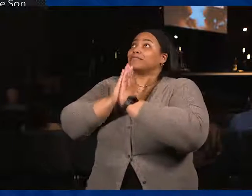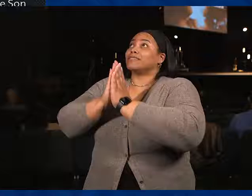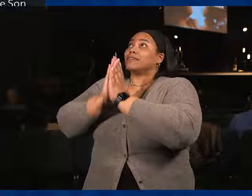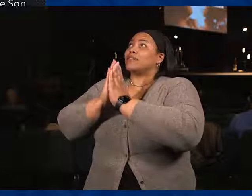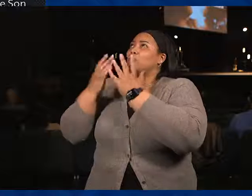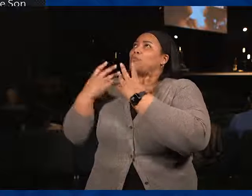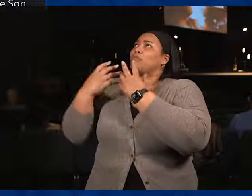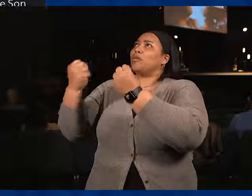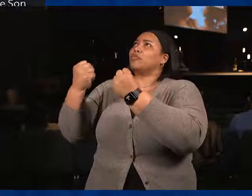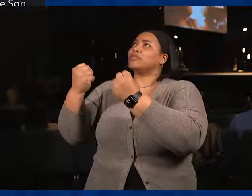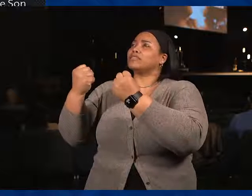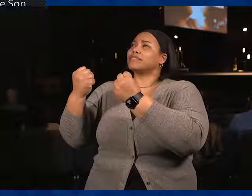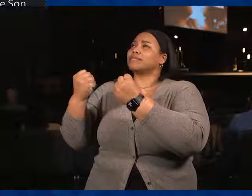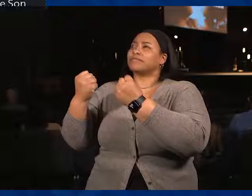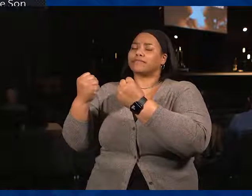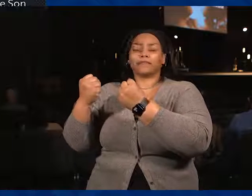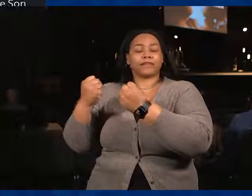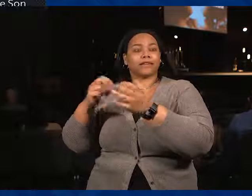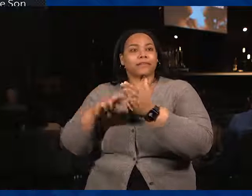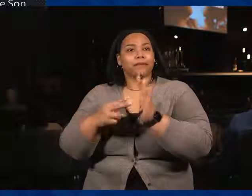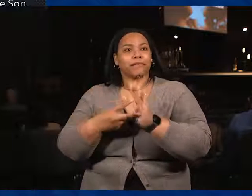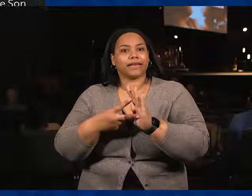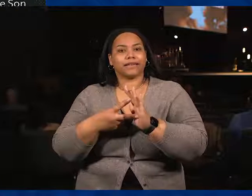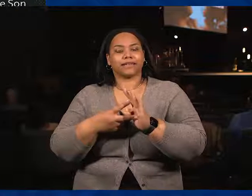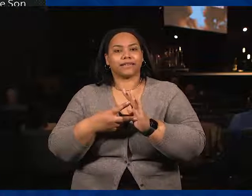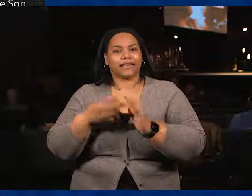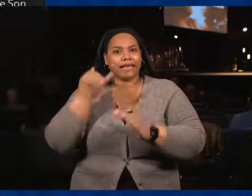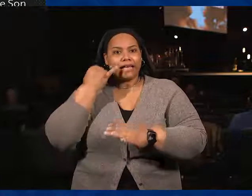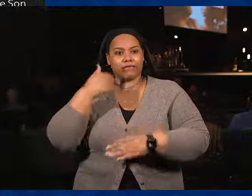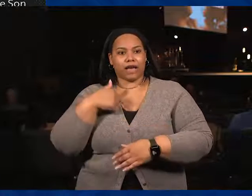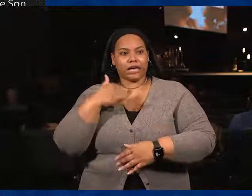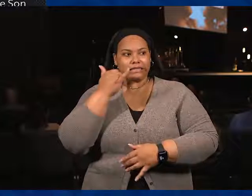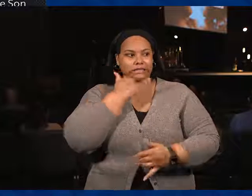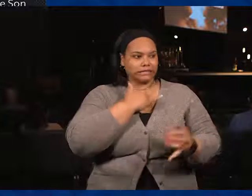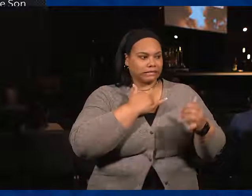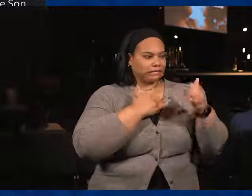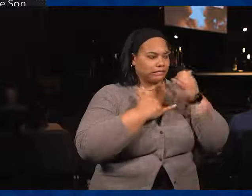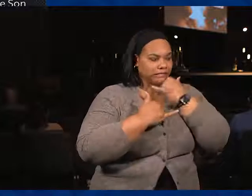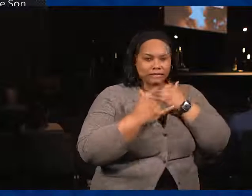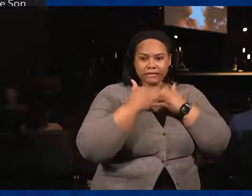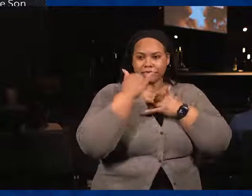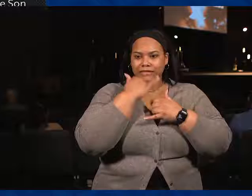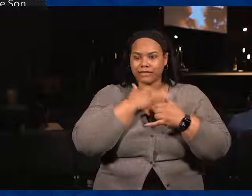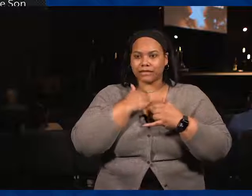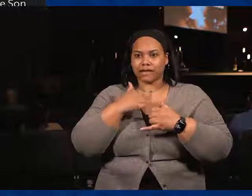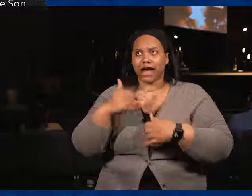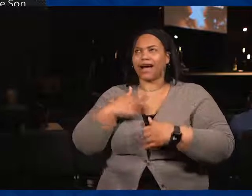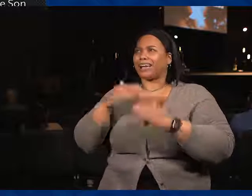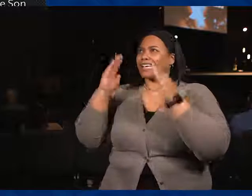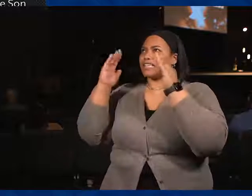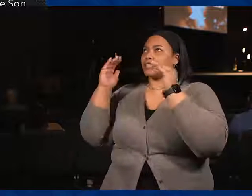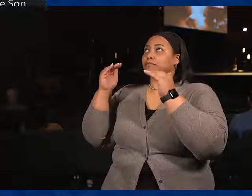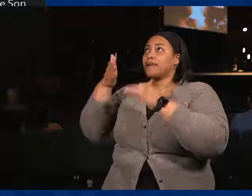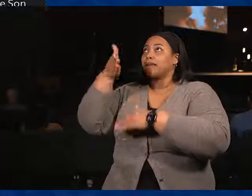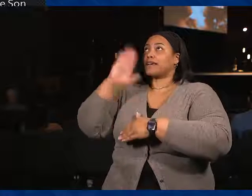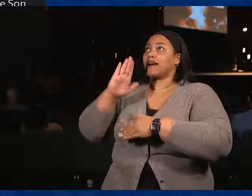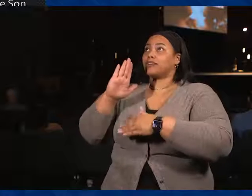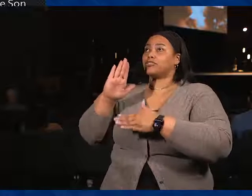throne, which means even if I've messed up, I can expect God to clean it up.